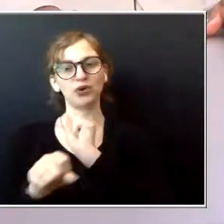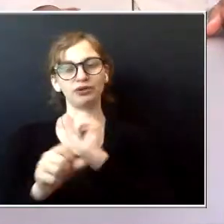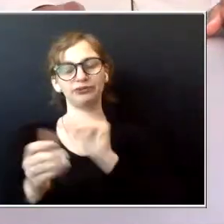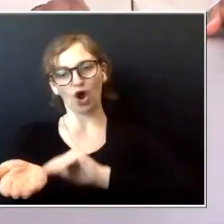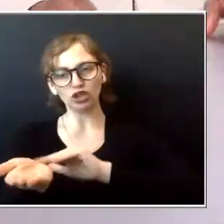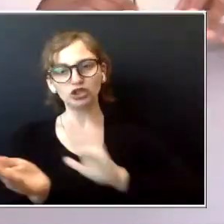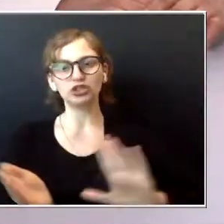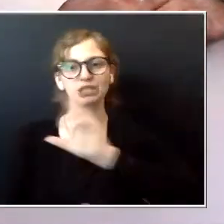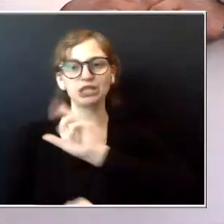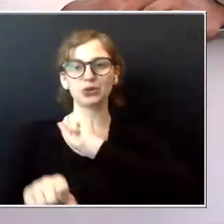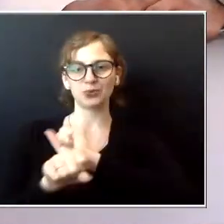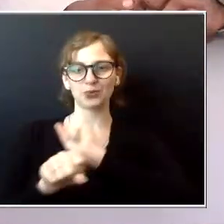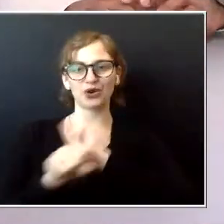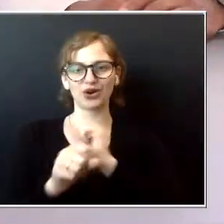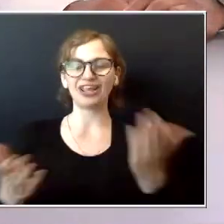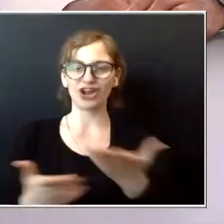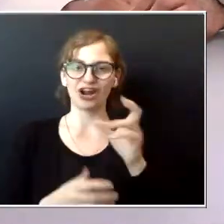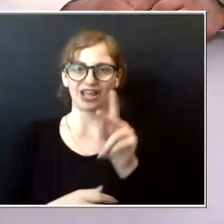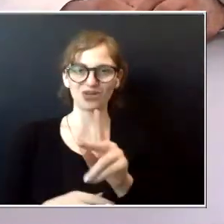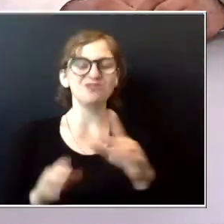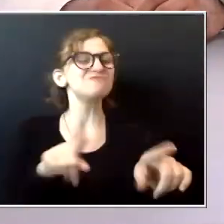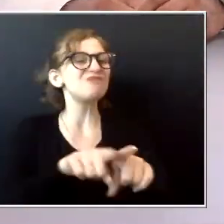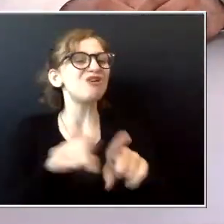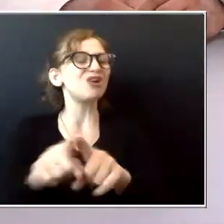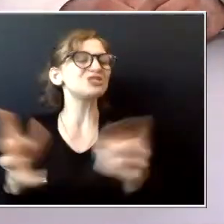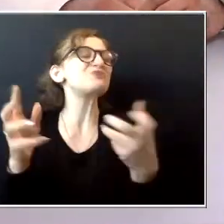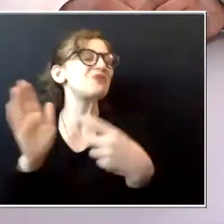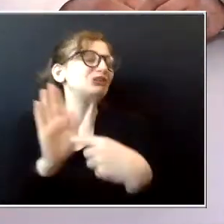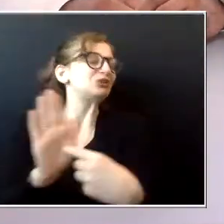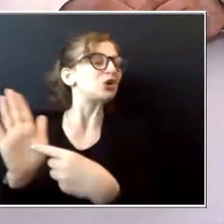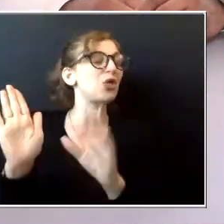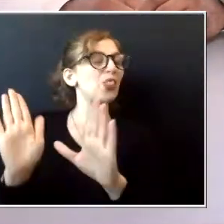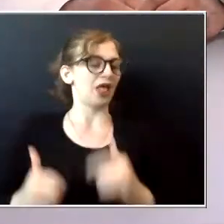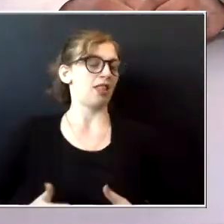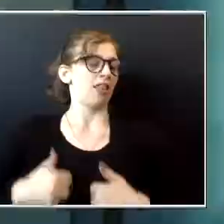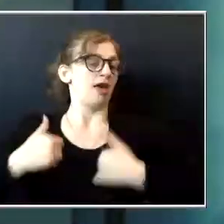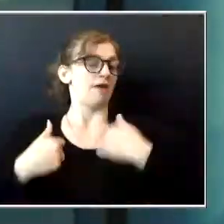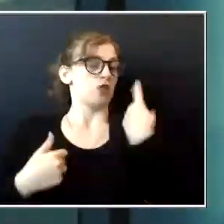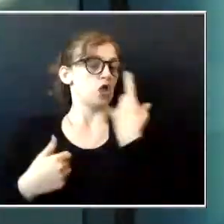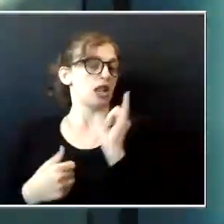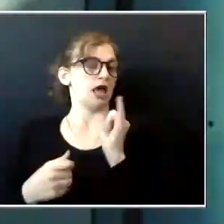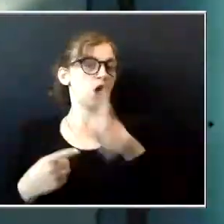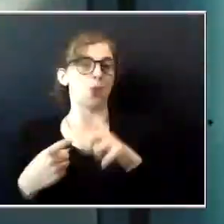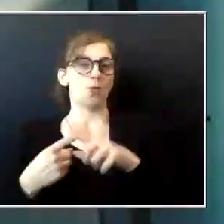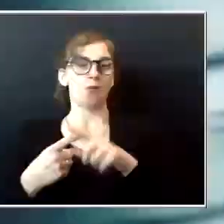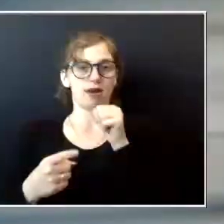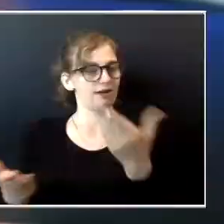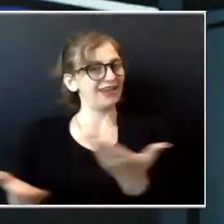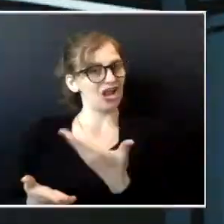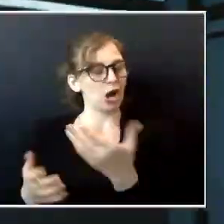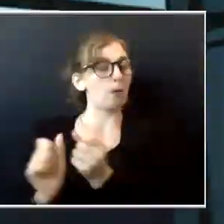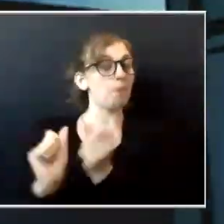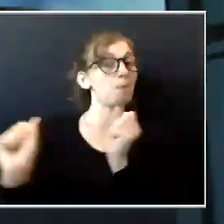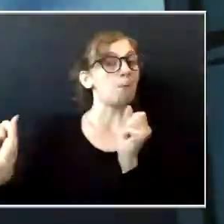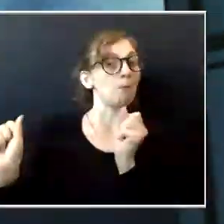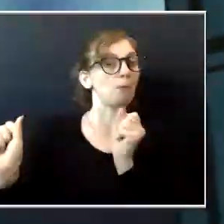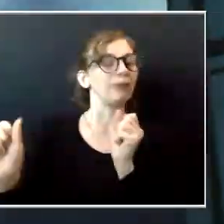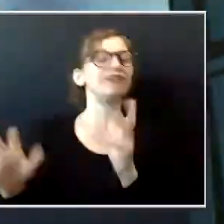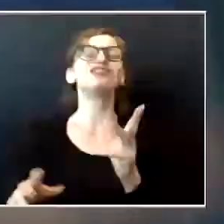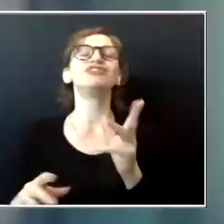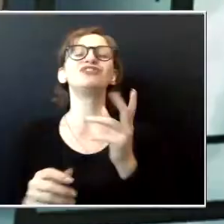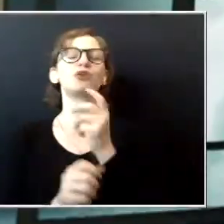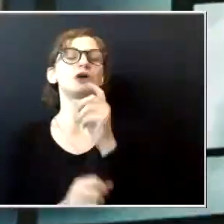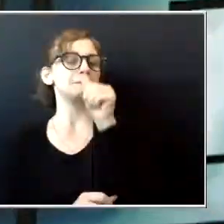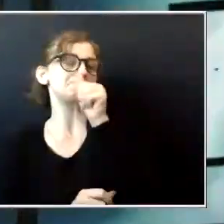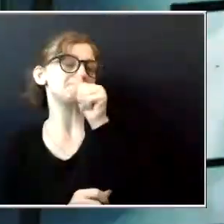we also love showing you what life looks like for them outside the hospital walls. Now for a secret look into the guardians